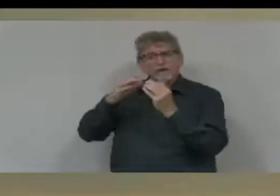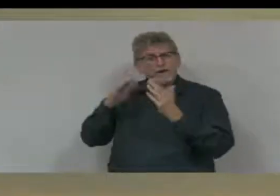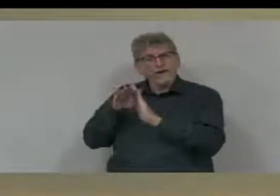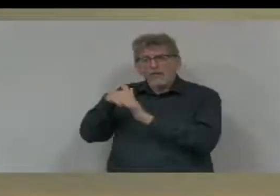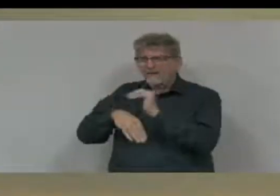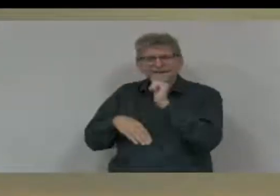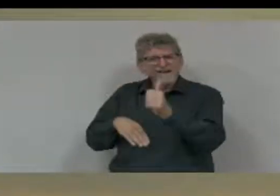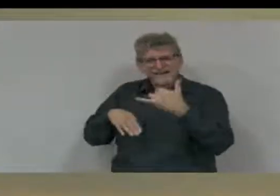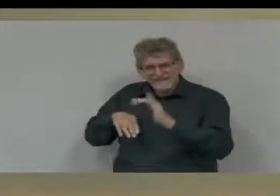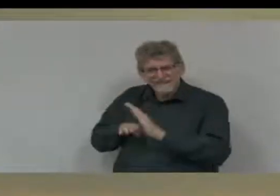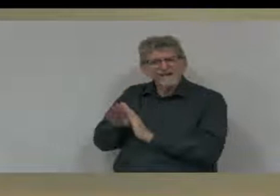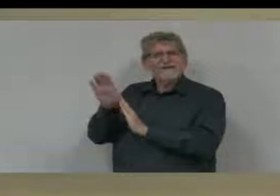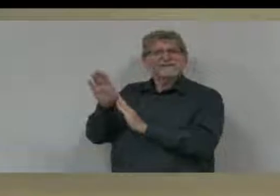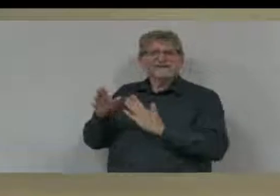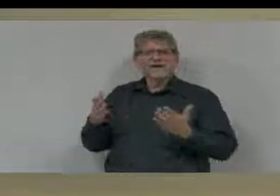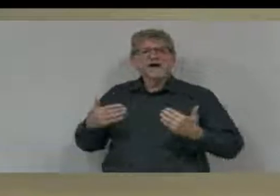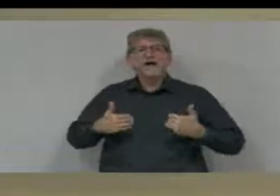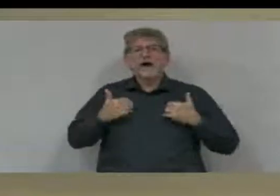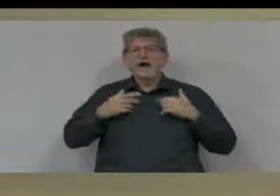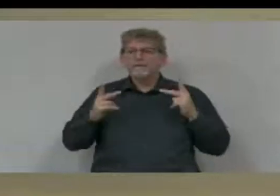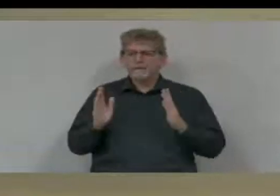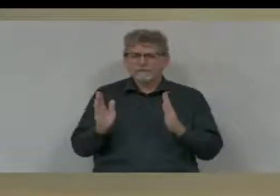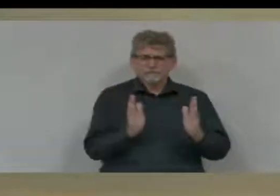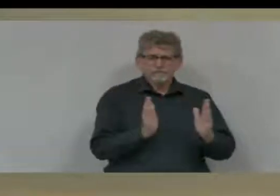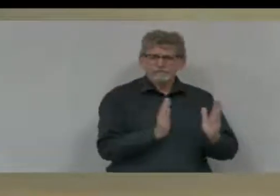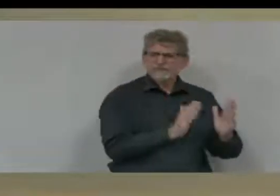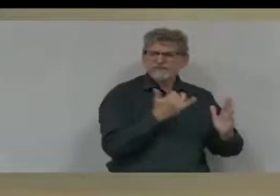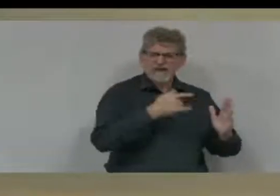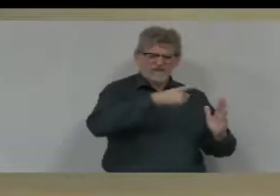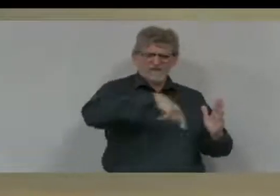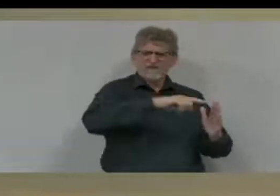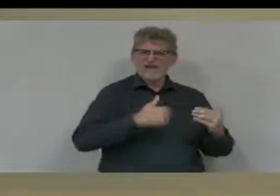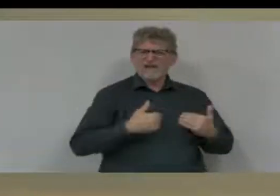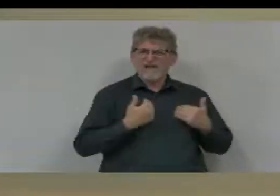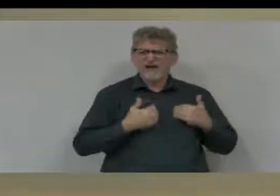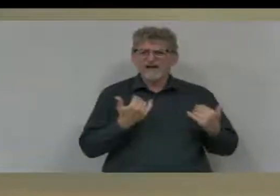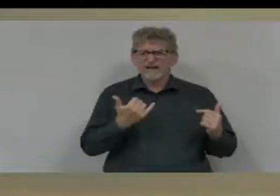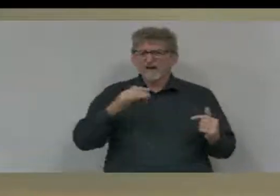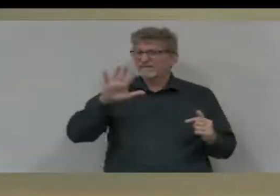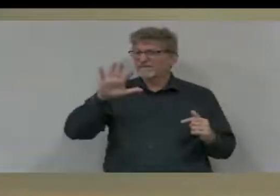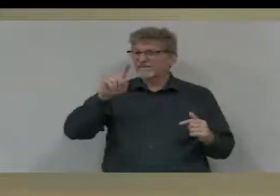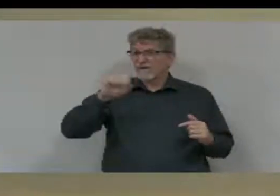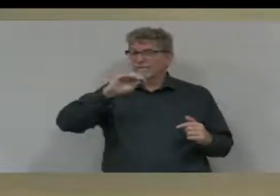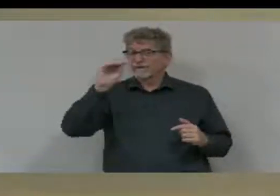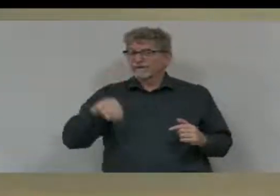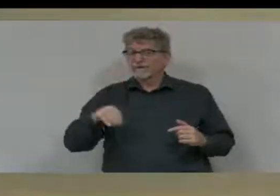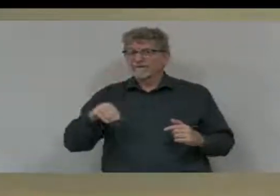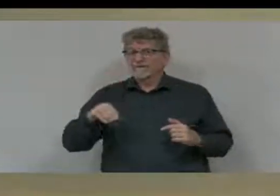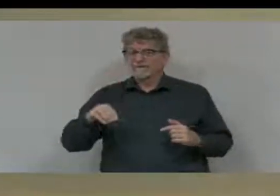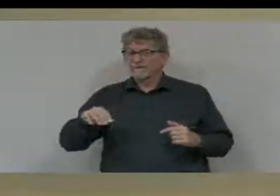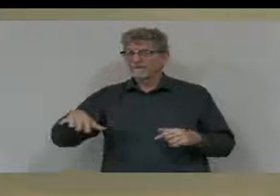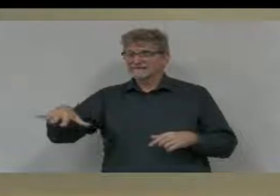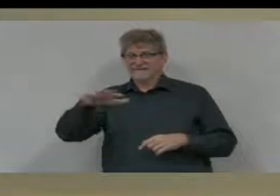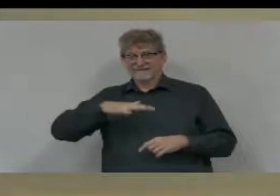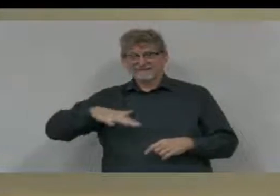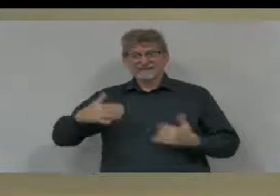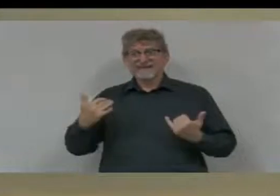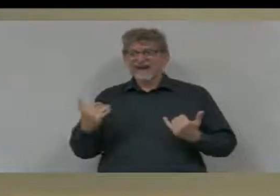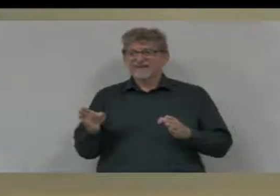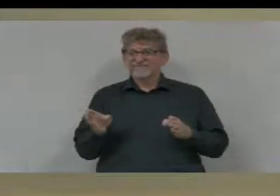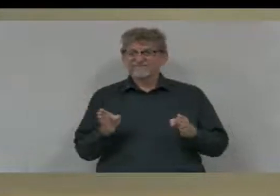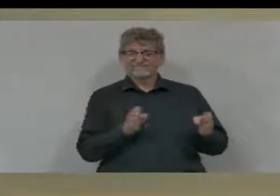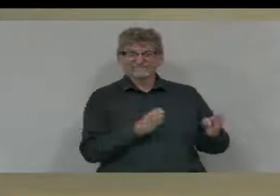in young individuals. About 51% of our county cases are in people